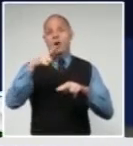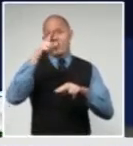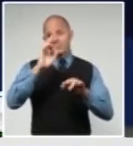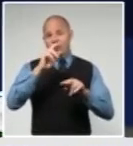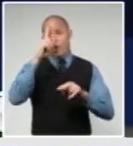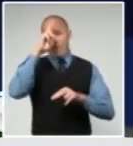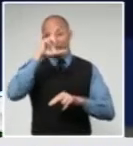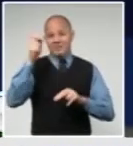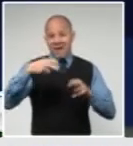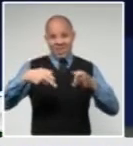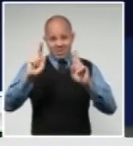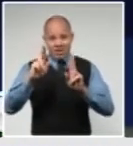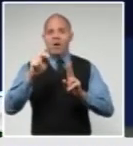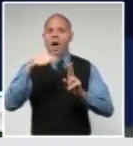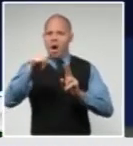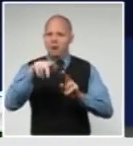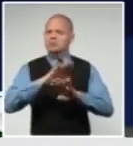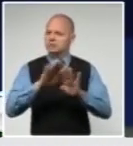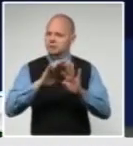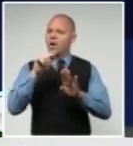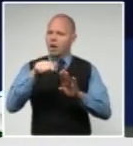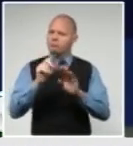356 in ICA's laboratories,